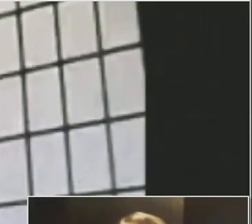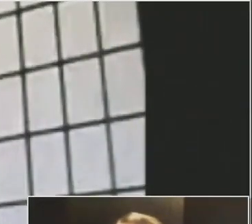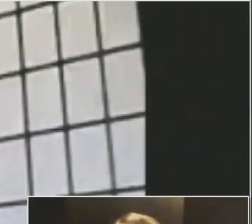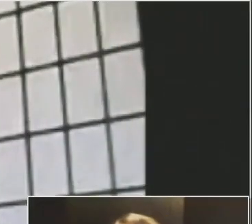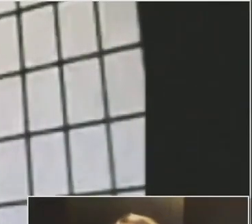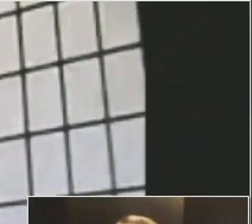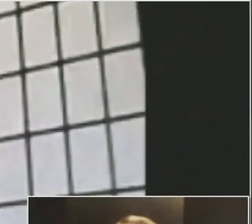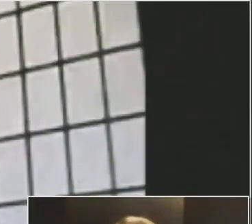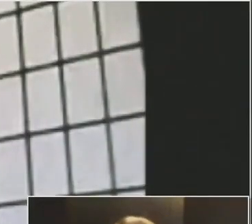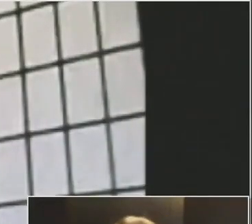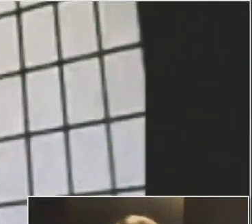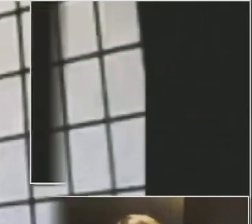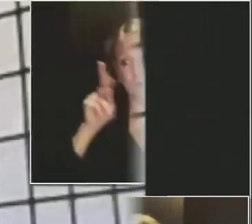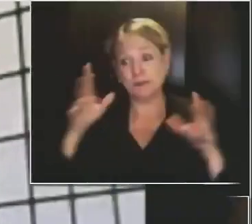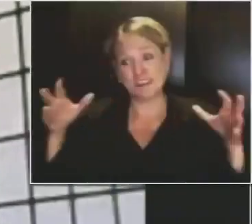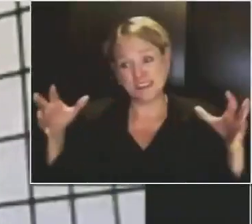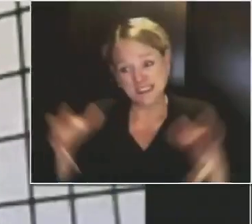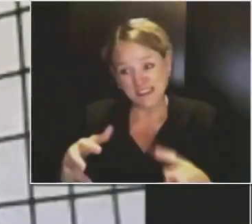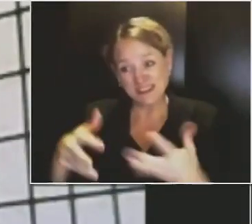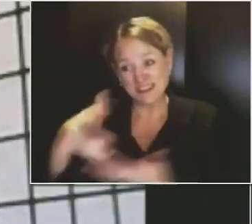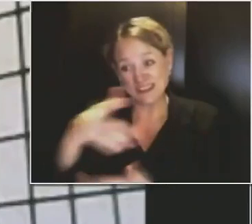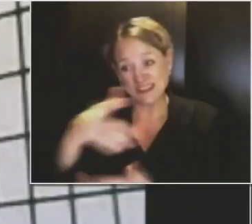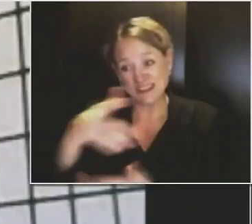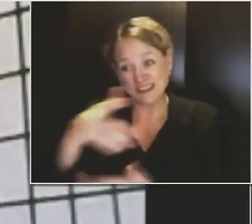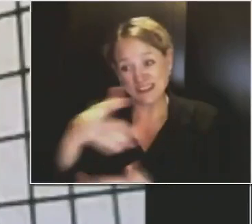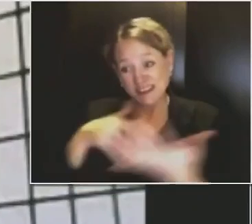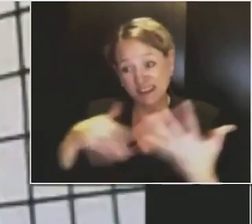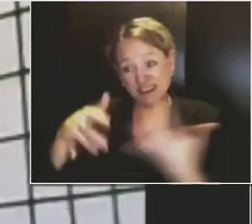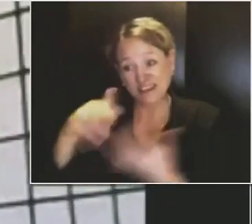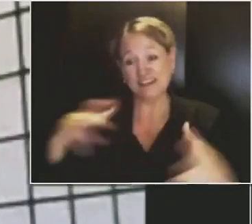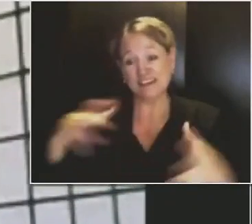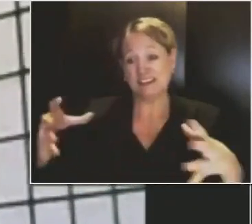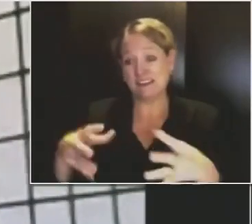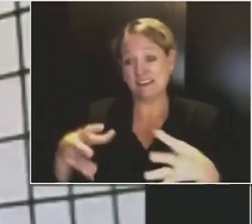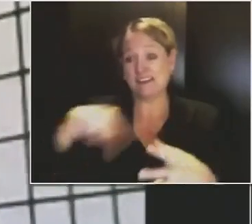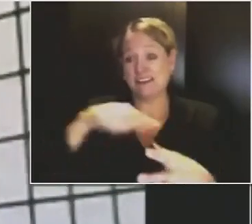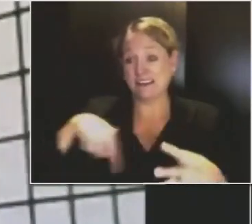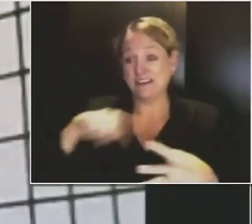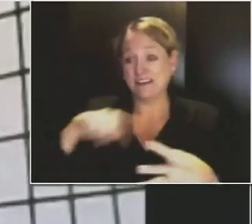exerting much more of the